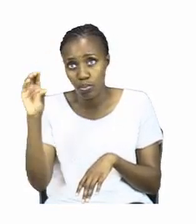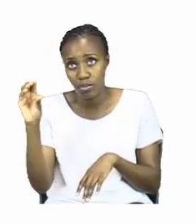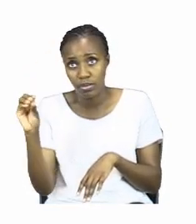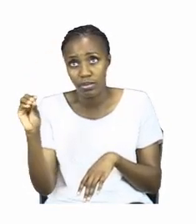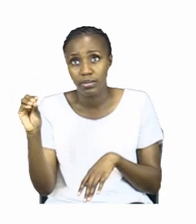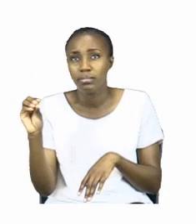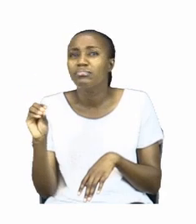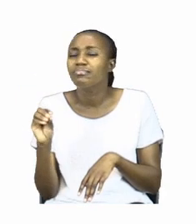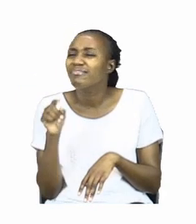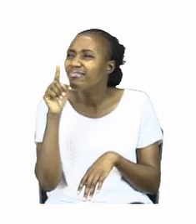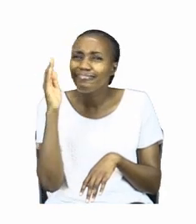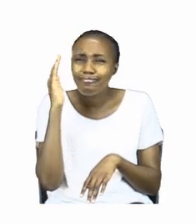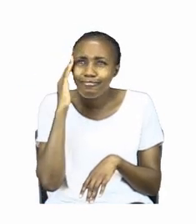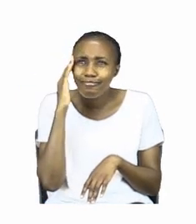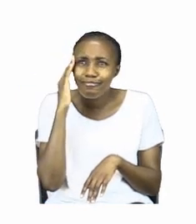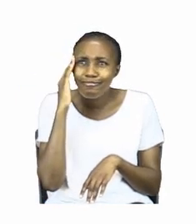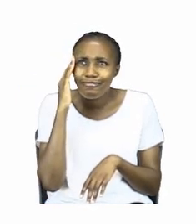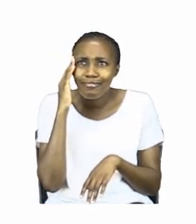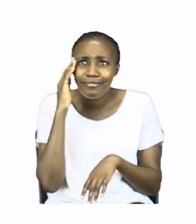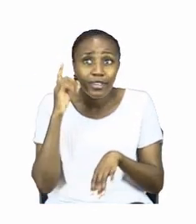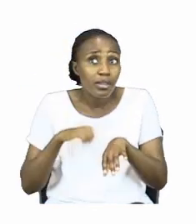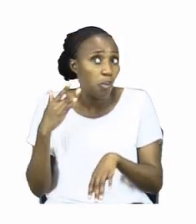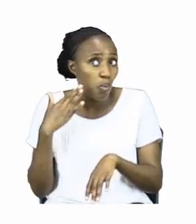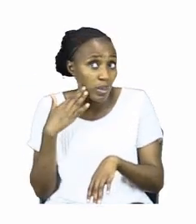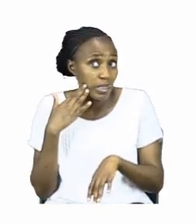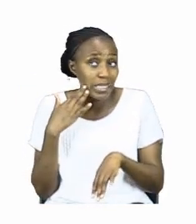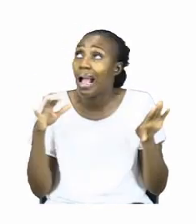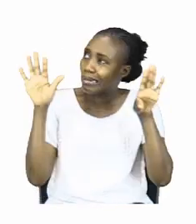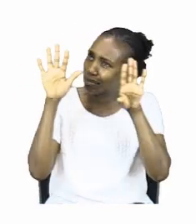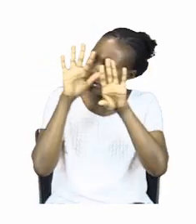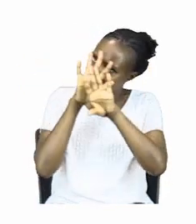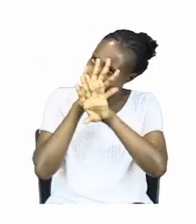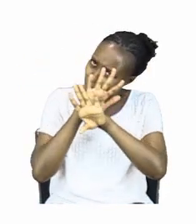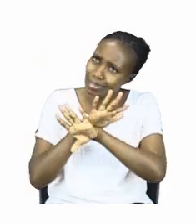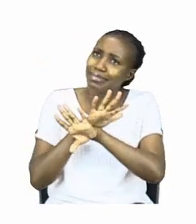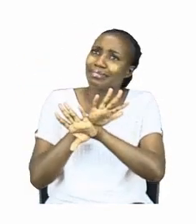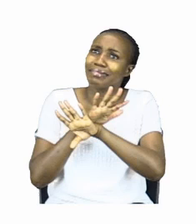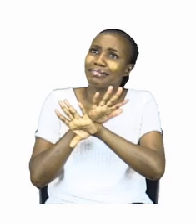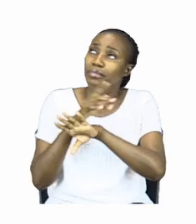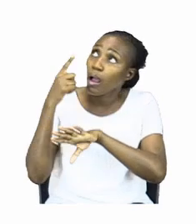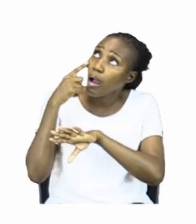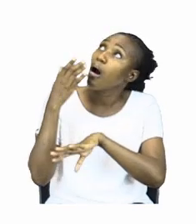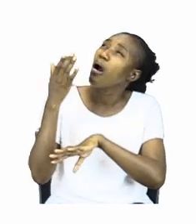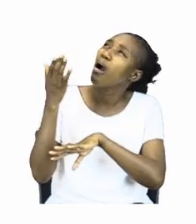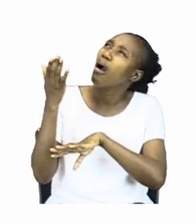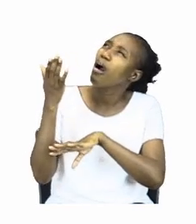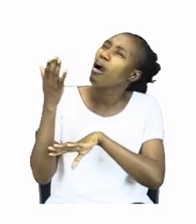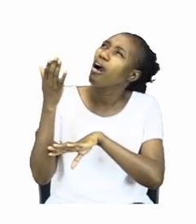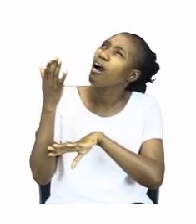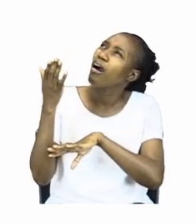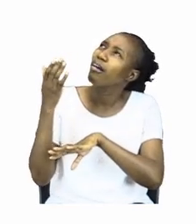Now, the moon we know because it comes out at night. Very good. And it is the one that glows